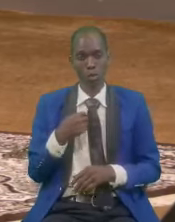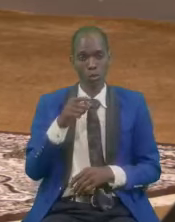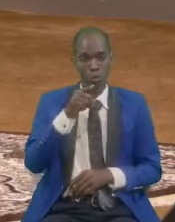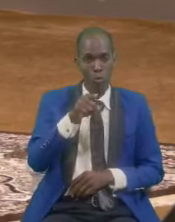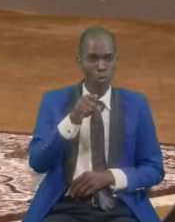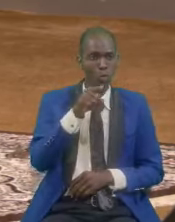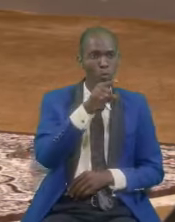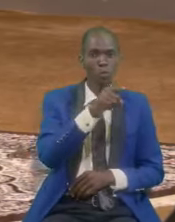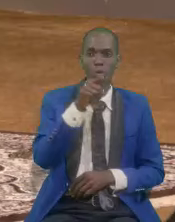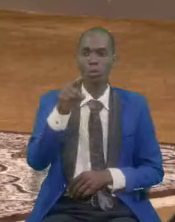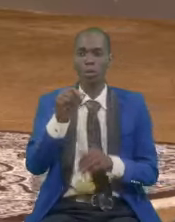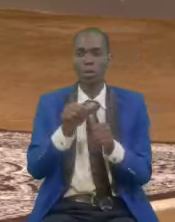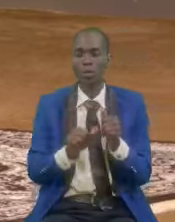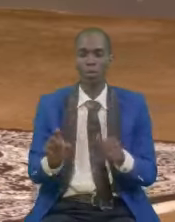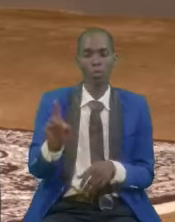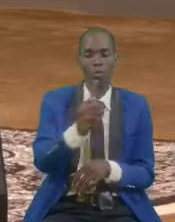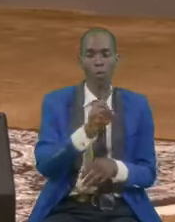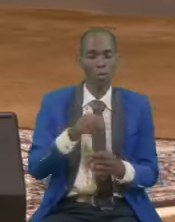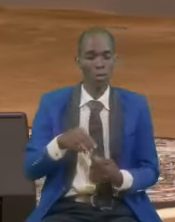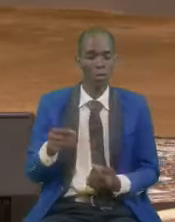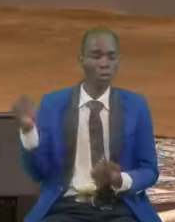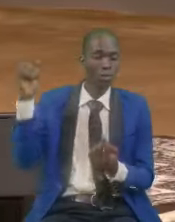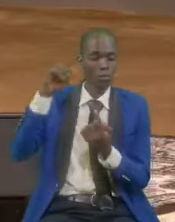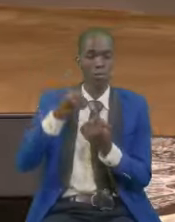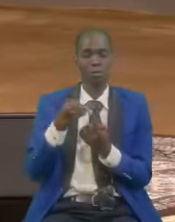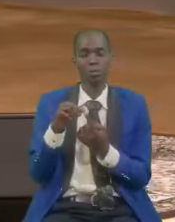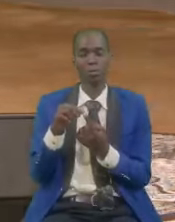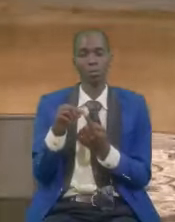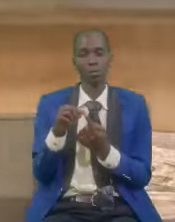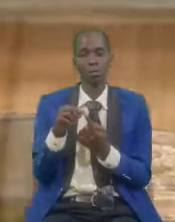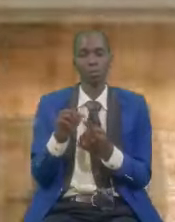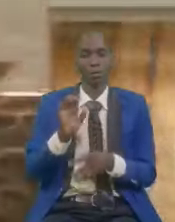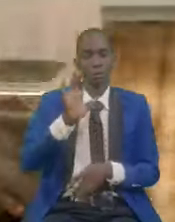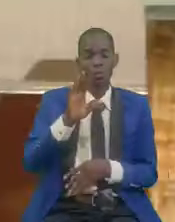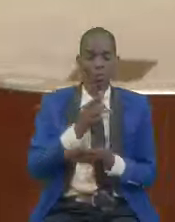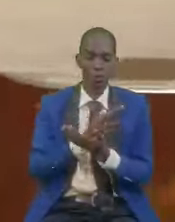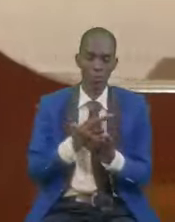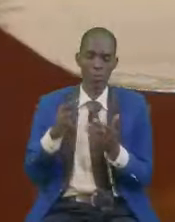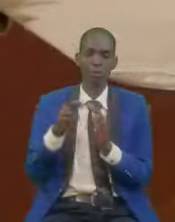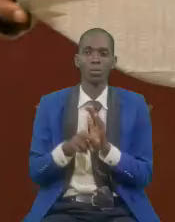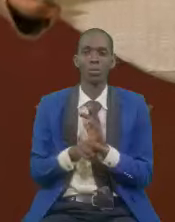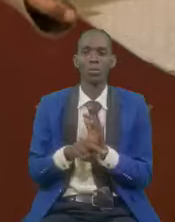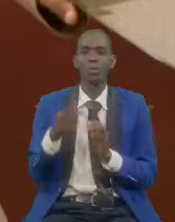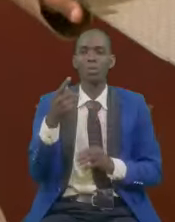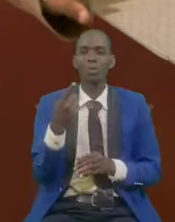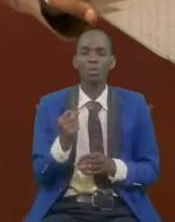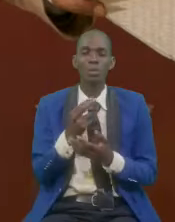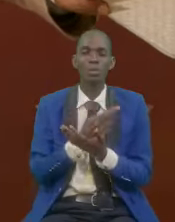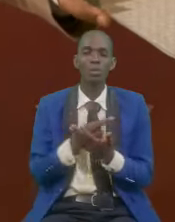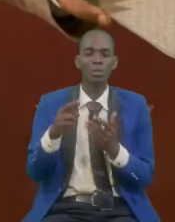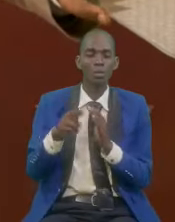you, everyone, except your righteousness, the righteousness